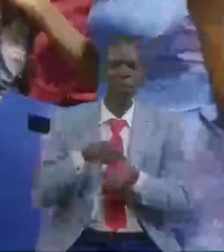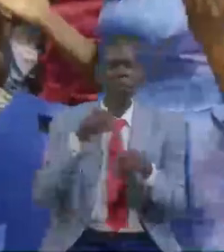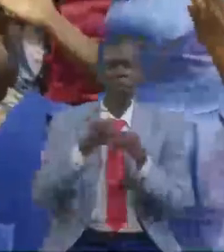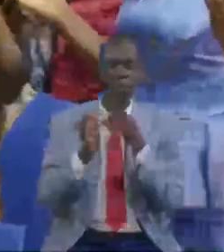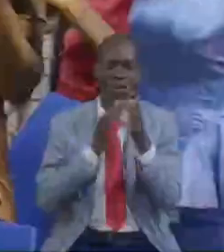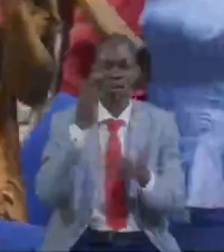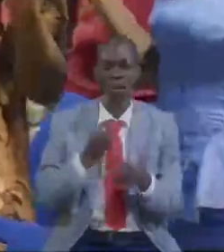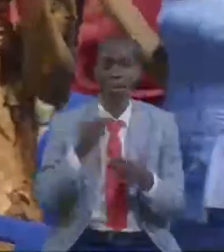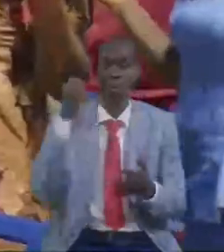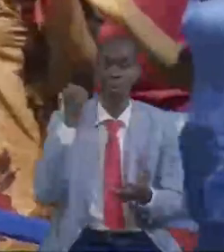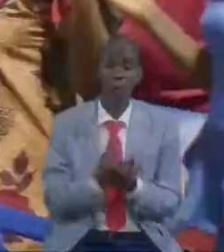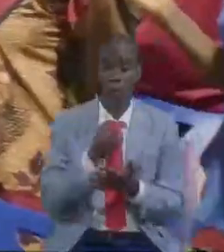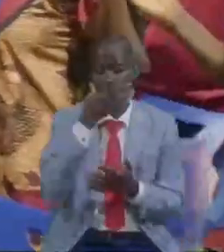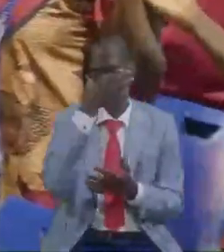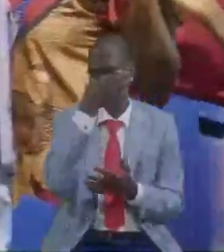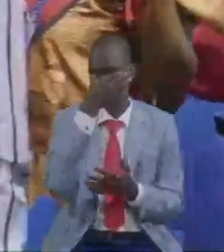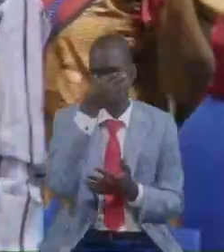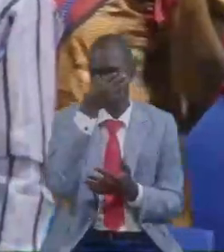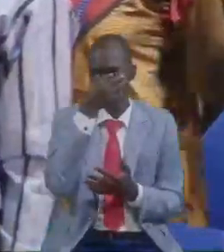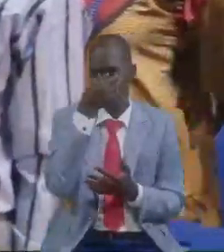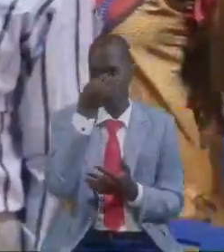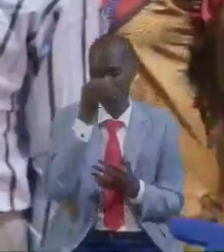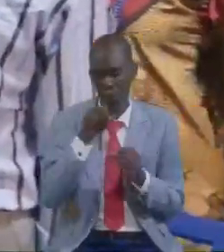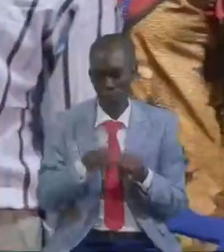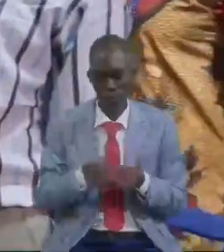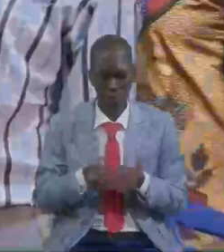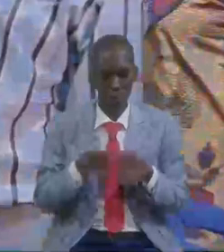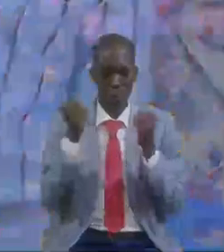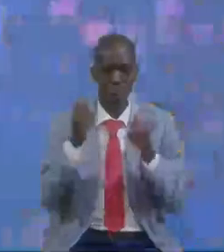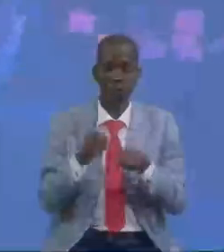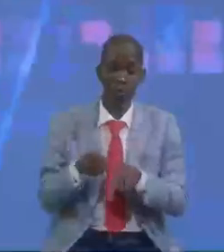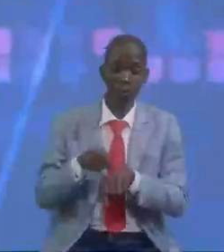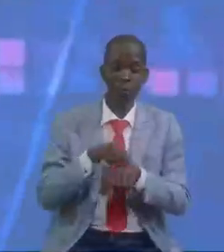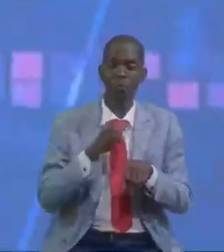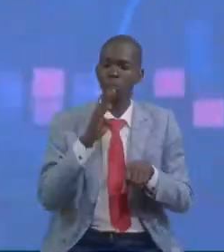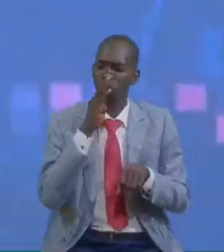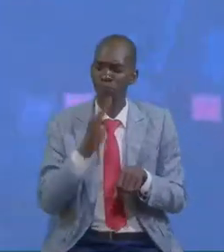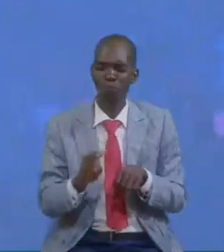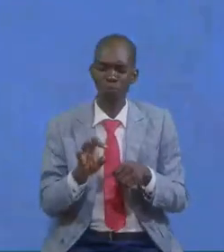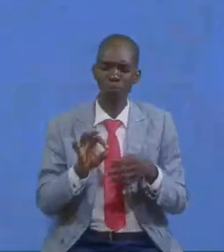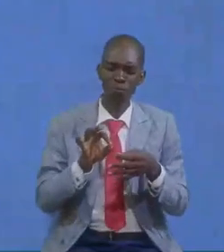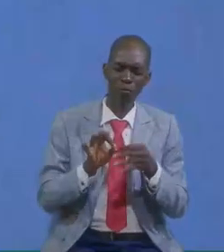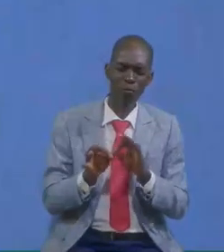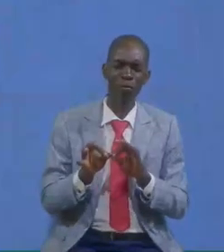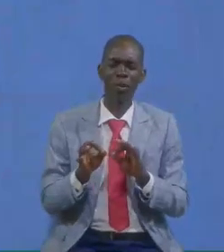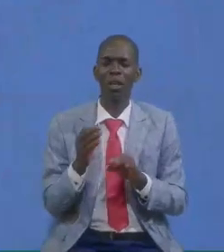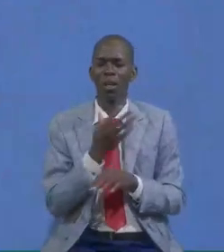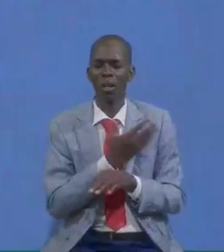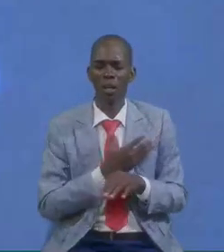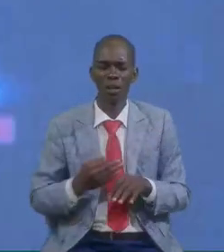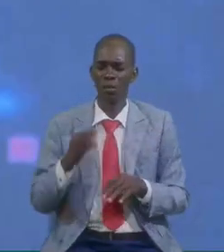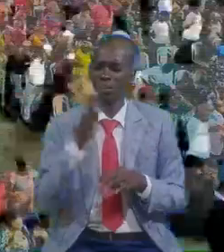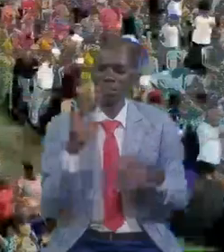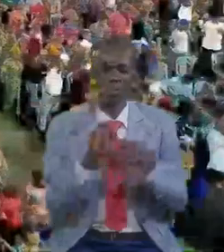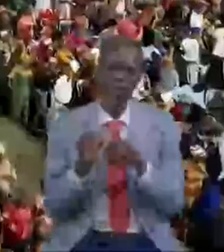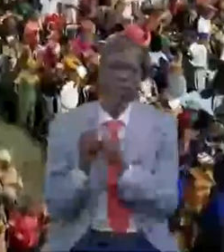Au nom de Jésus Christ. Broken bones, be mended, be joined together, guéri, be healed